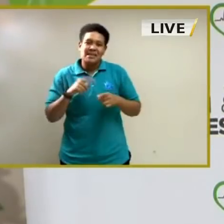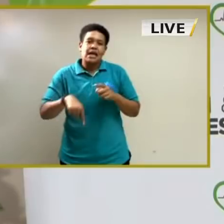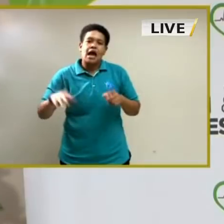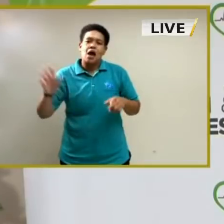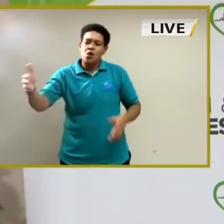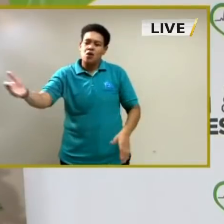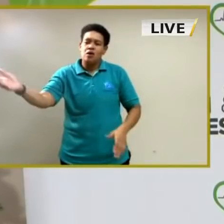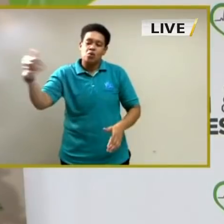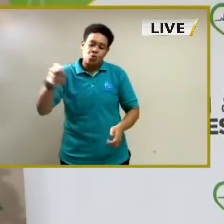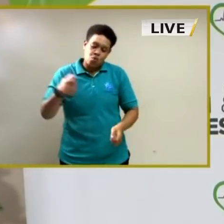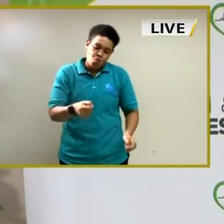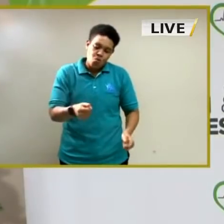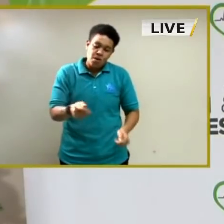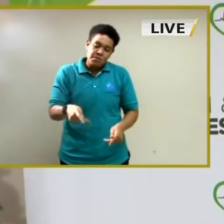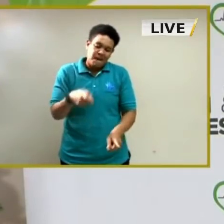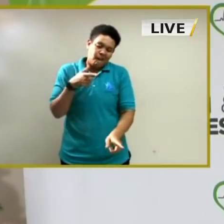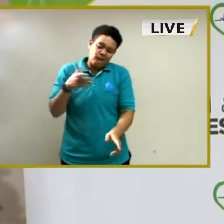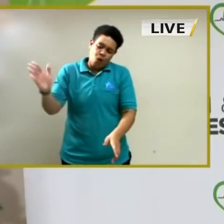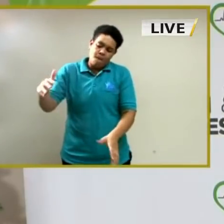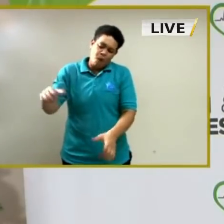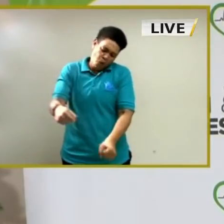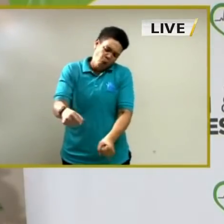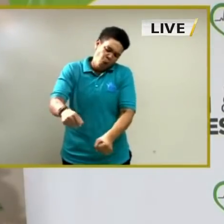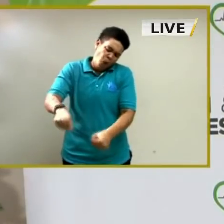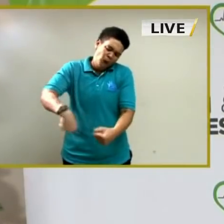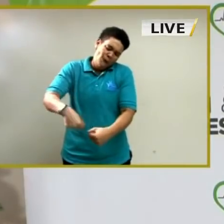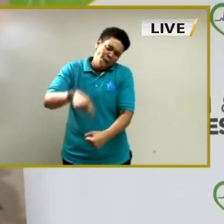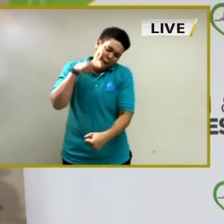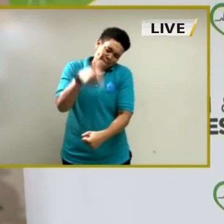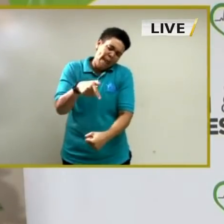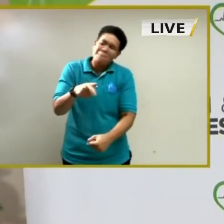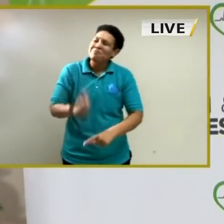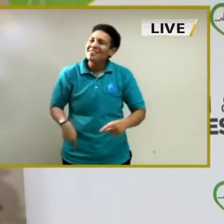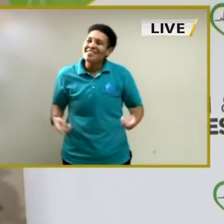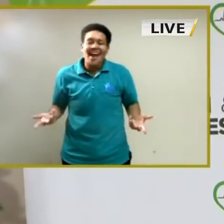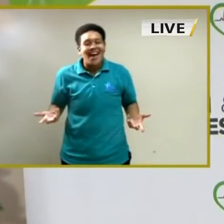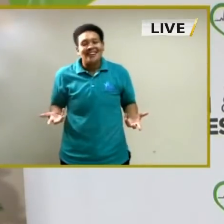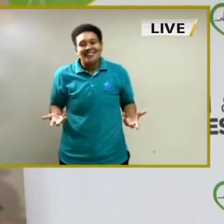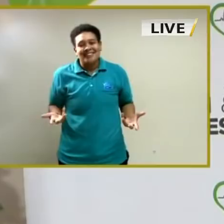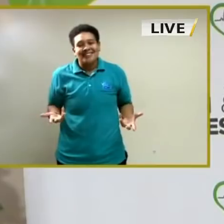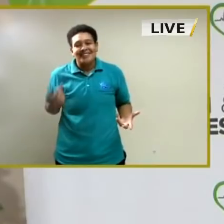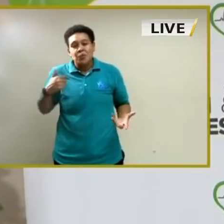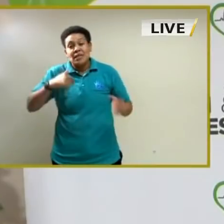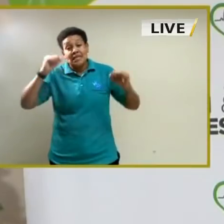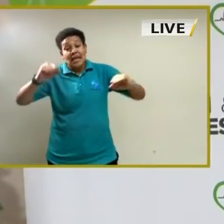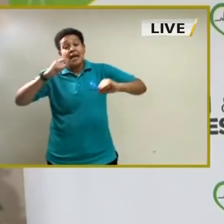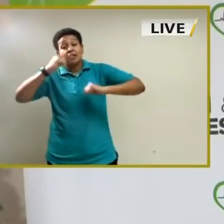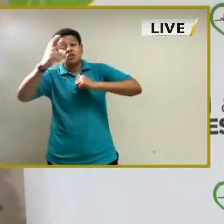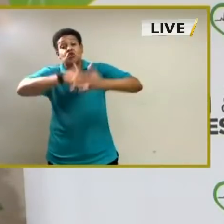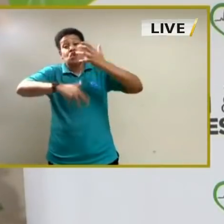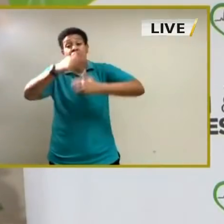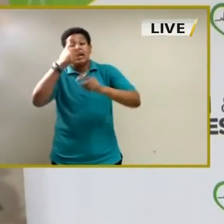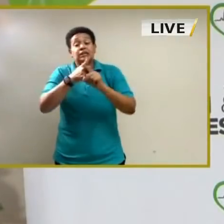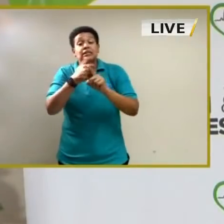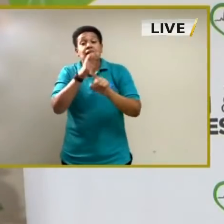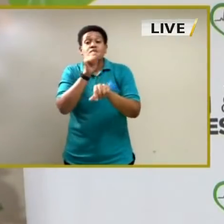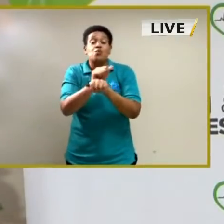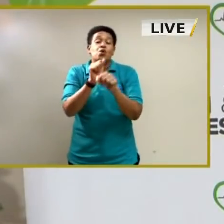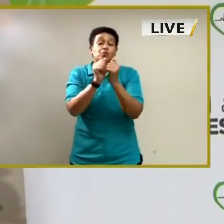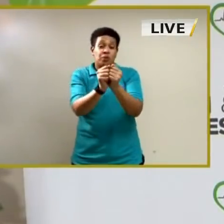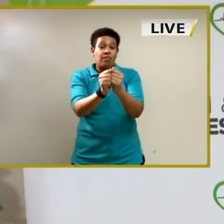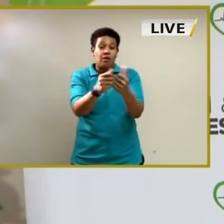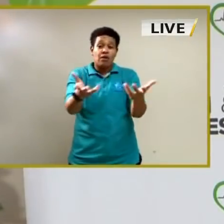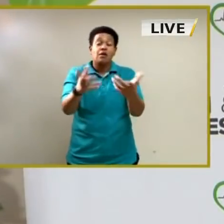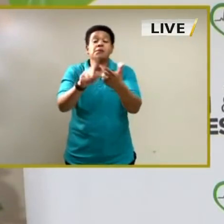down and put a needle in their arm. We can, as a society, collectively,